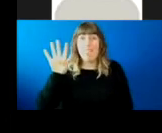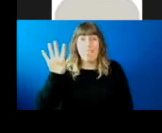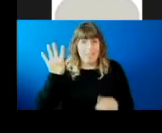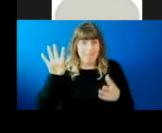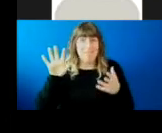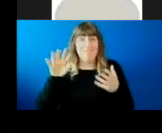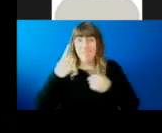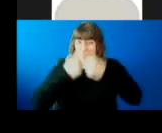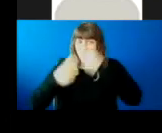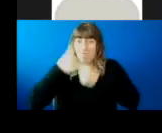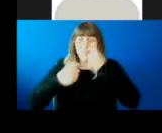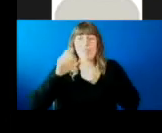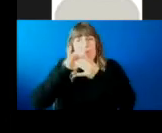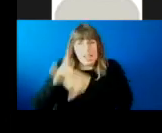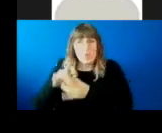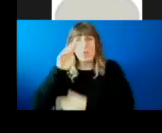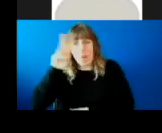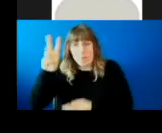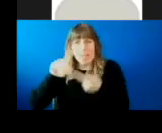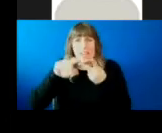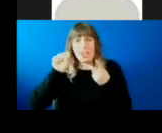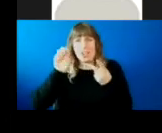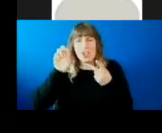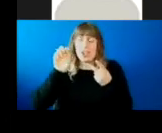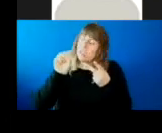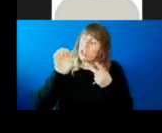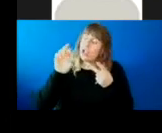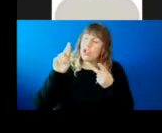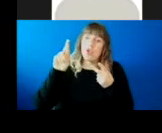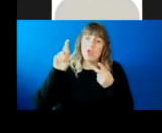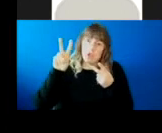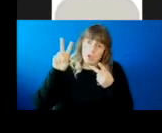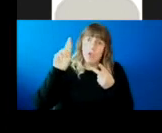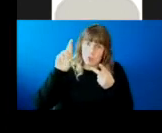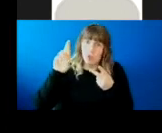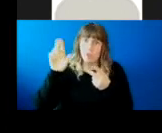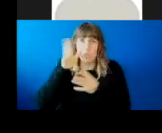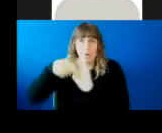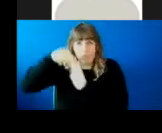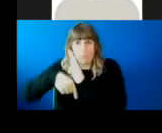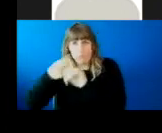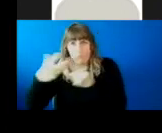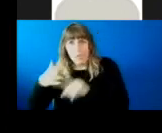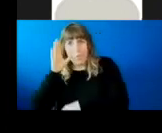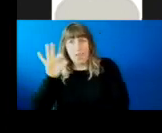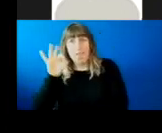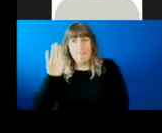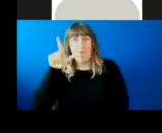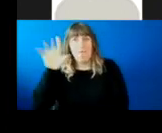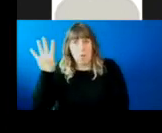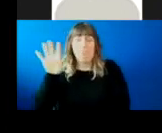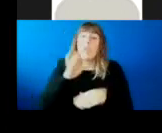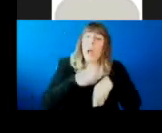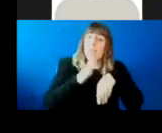choose your website, your server, all that kind of stuff. So that question may, if you can touch it, Shannon, if you want, but otherwise. So advice for a sole artist